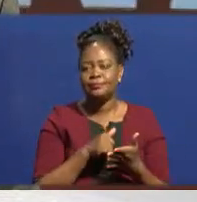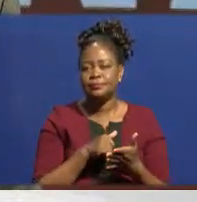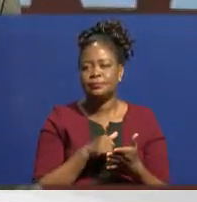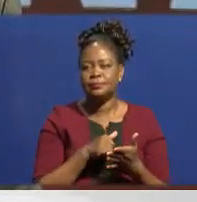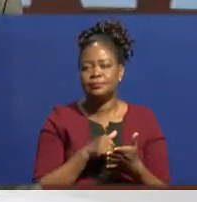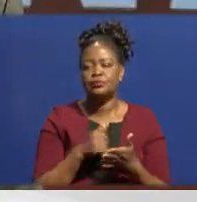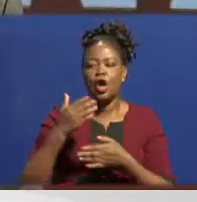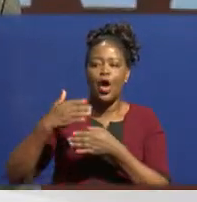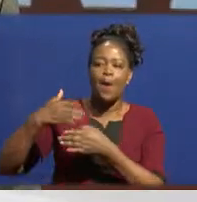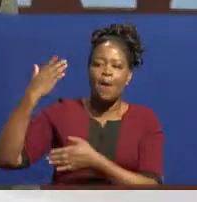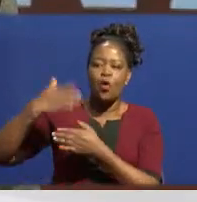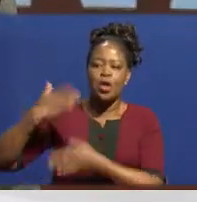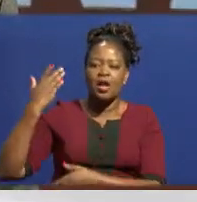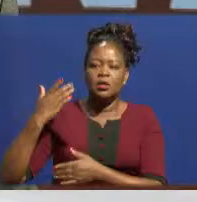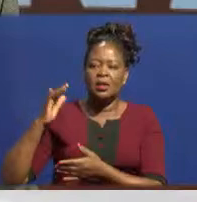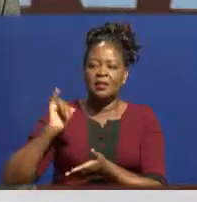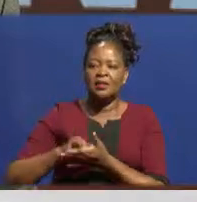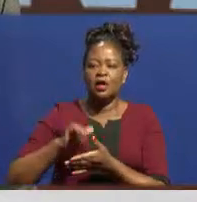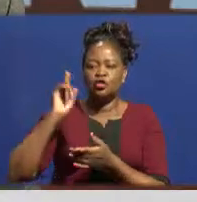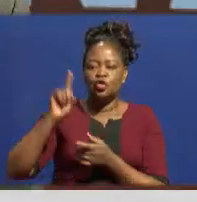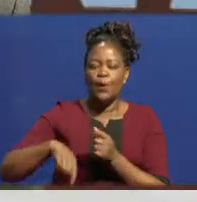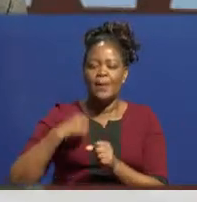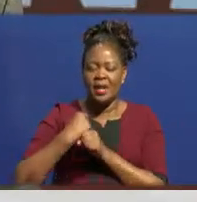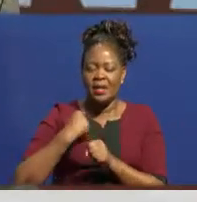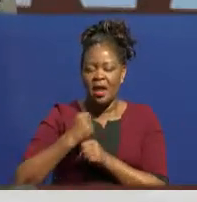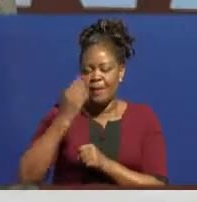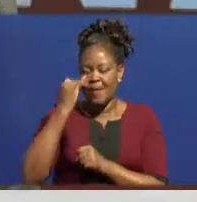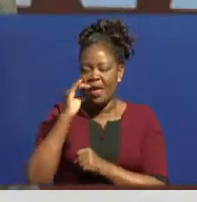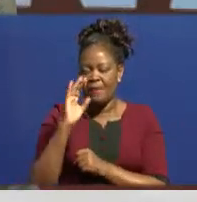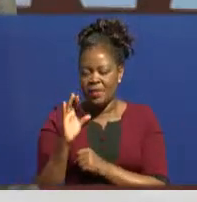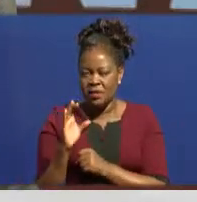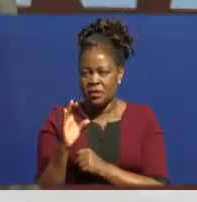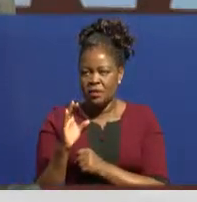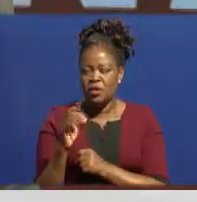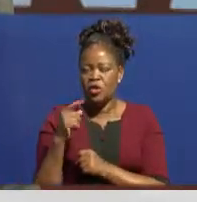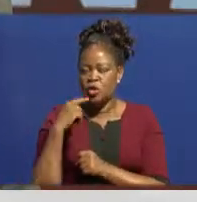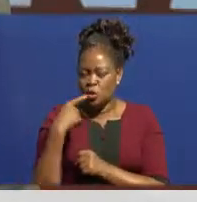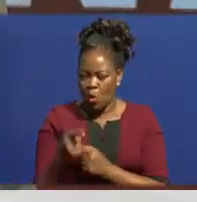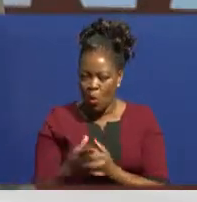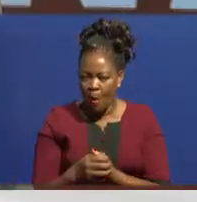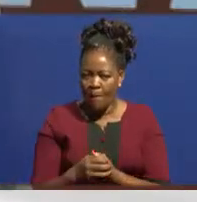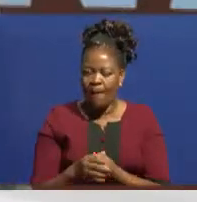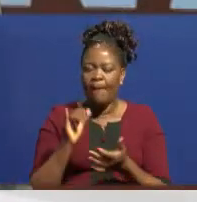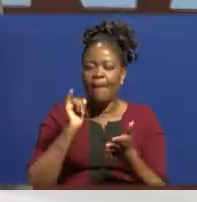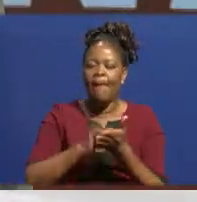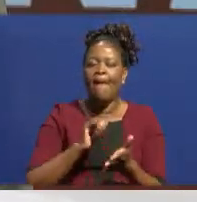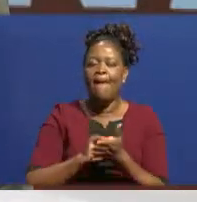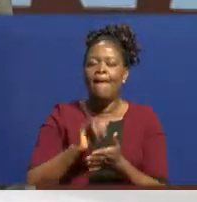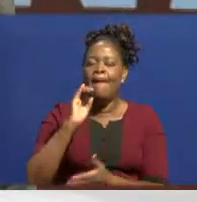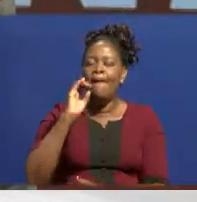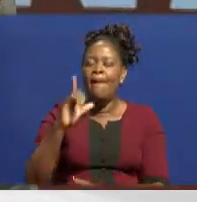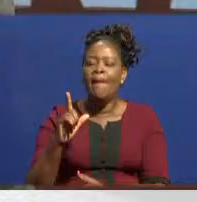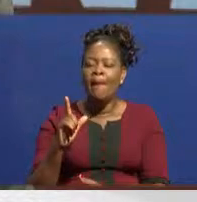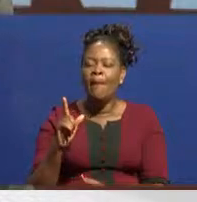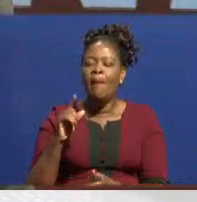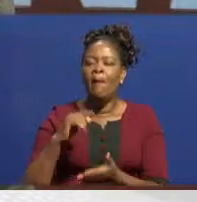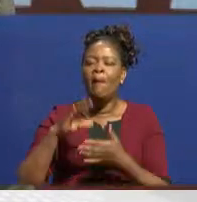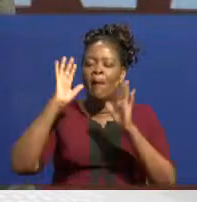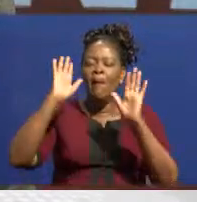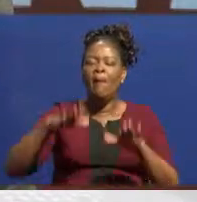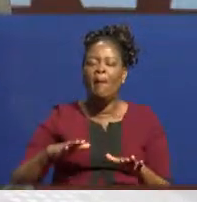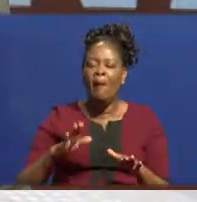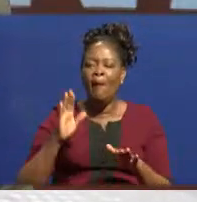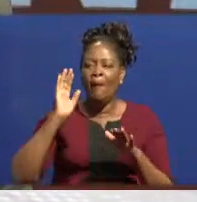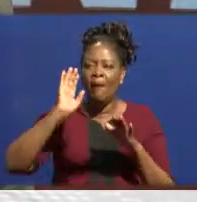including the boundaries that's supposed to be conducted by IEBC. Okay. And therefore, that bill is more crucial and